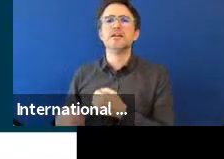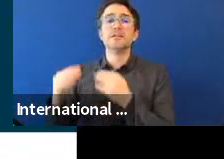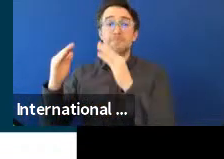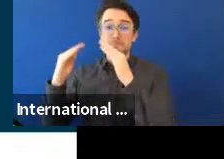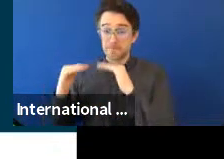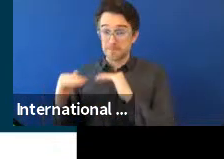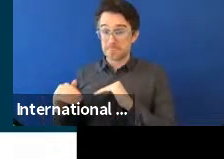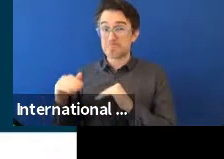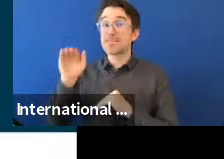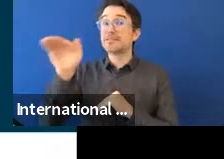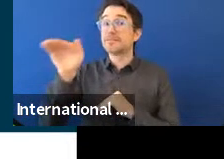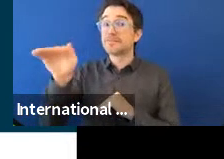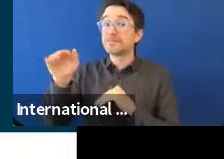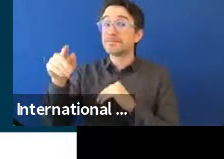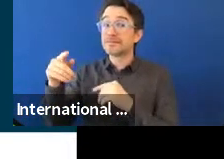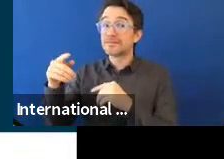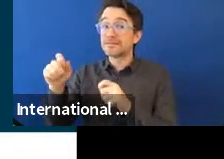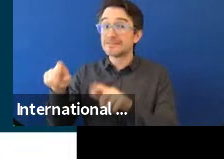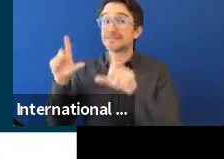Next slide, please.